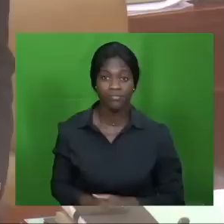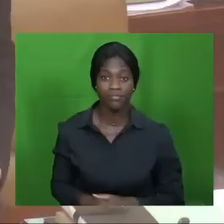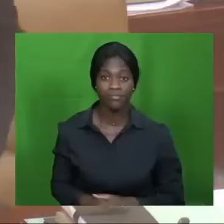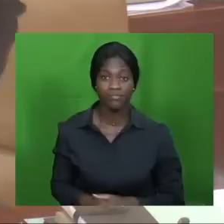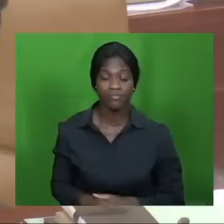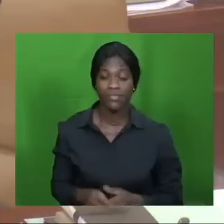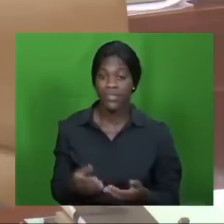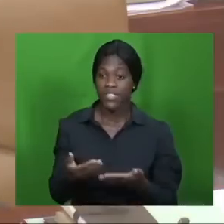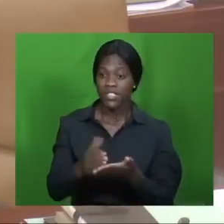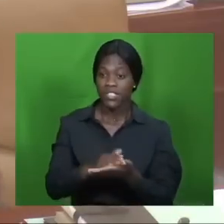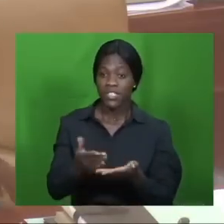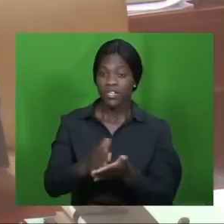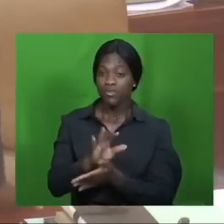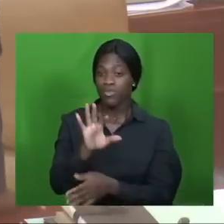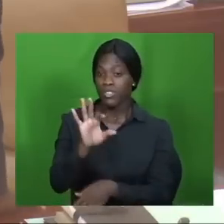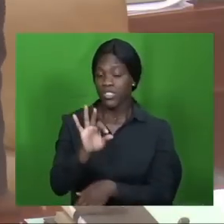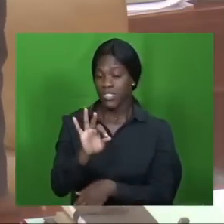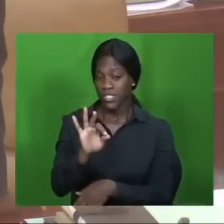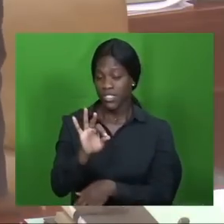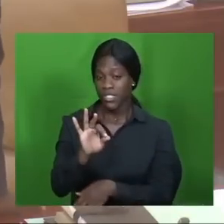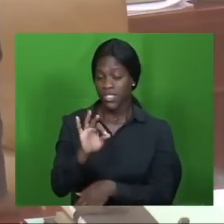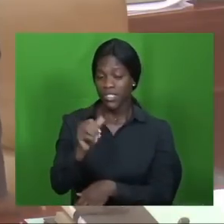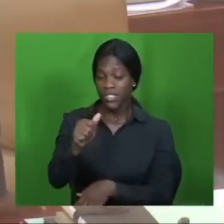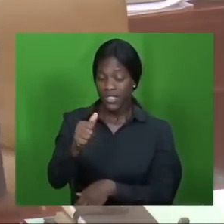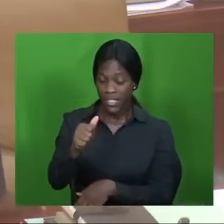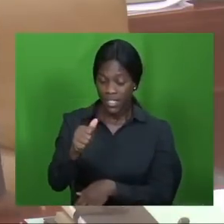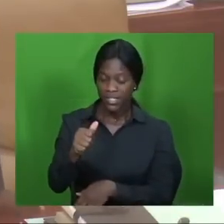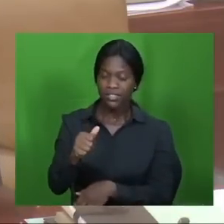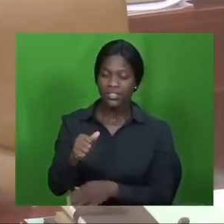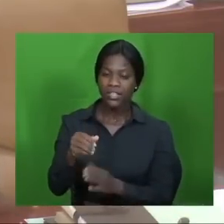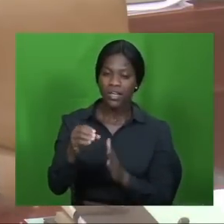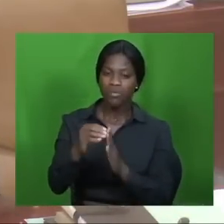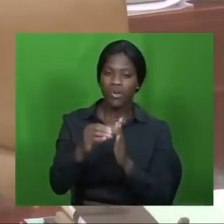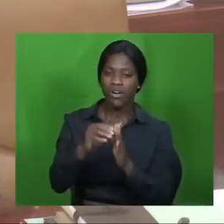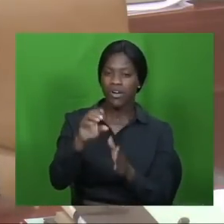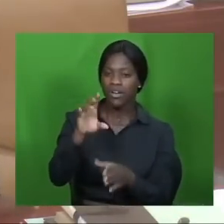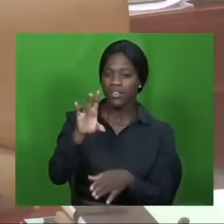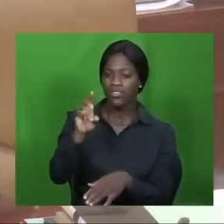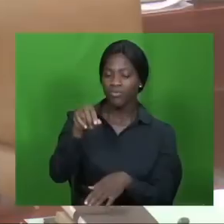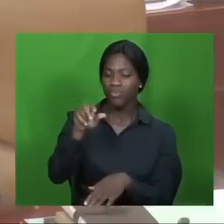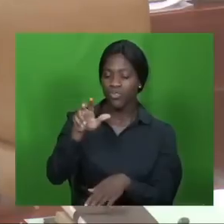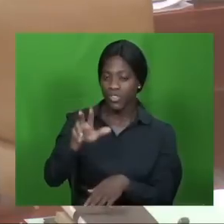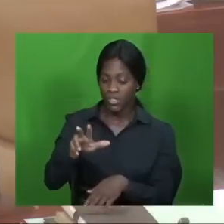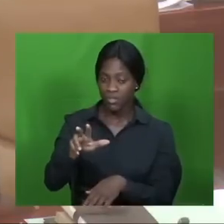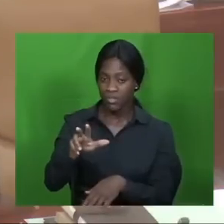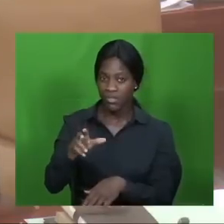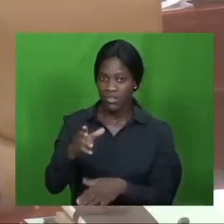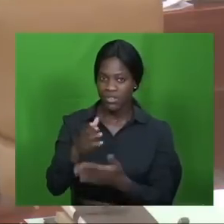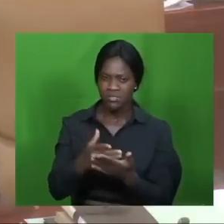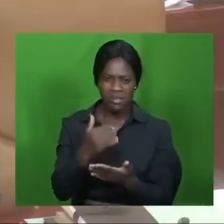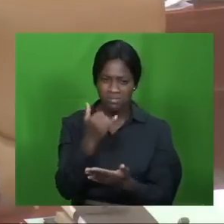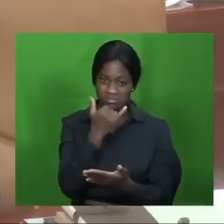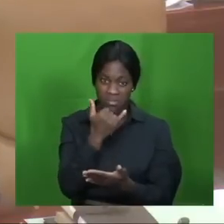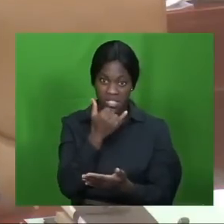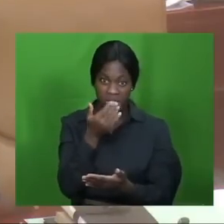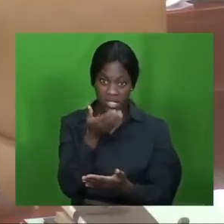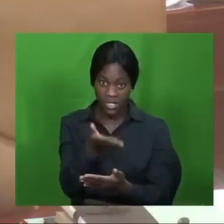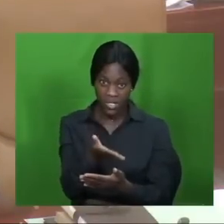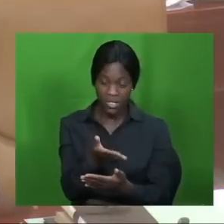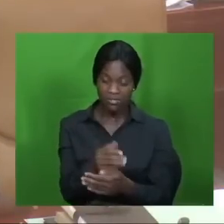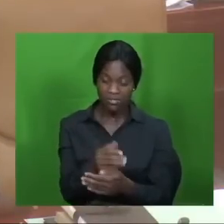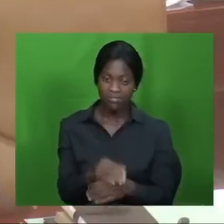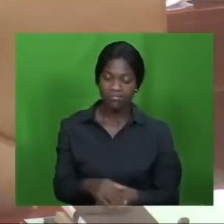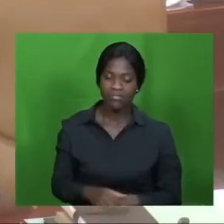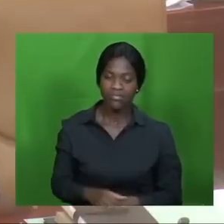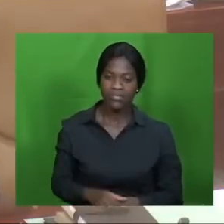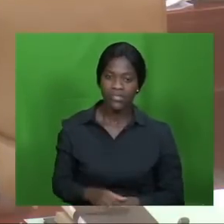page 10, paragraph 7.3, with indulgence of the chairperson again, I do some correction. Delays in